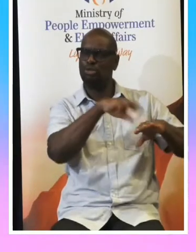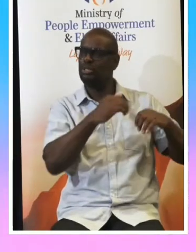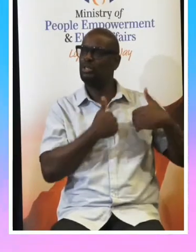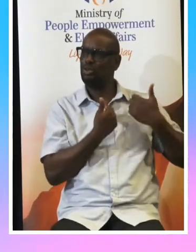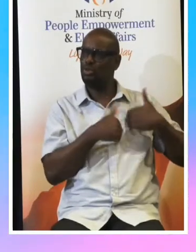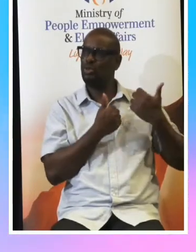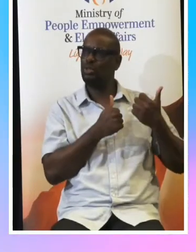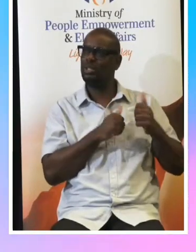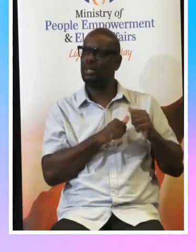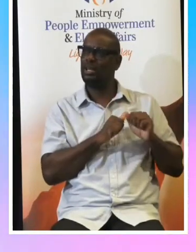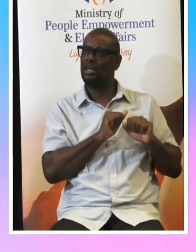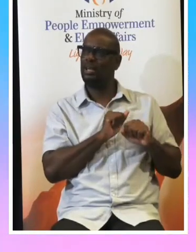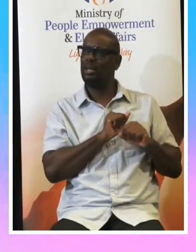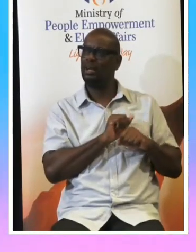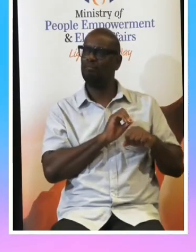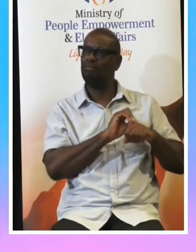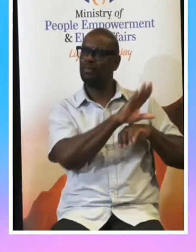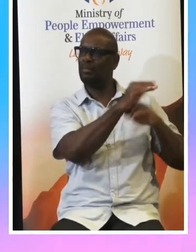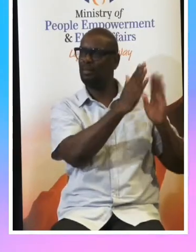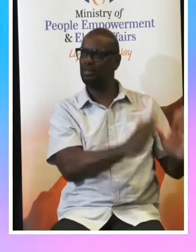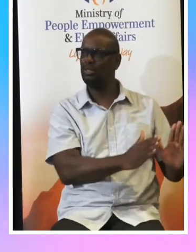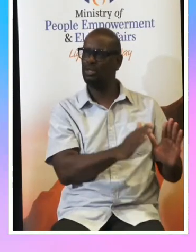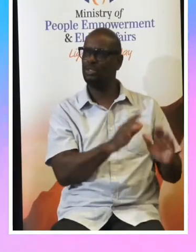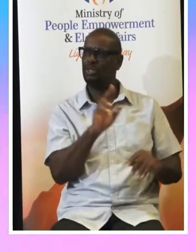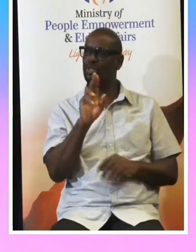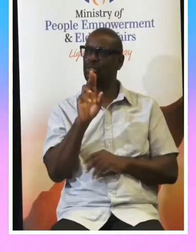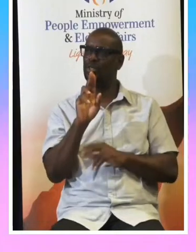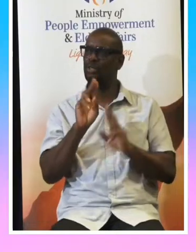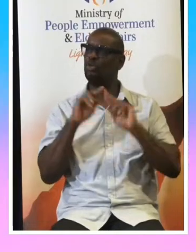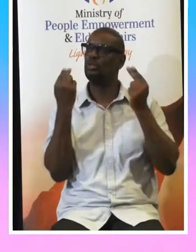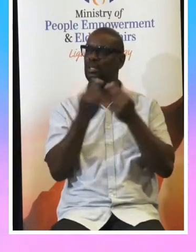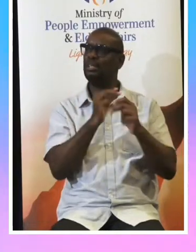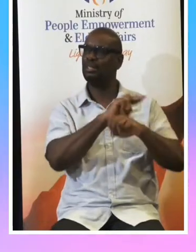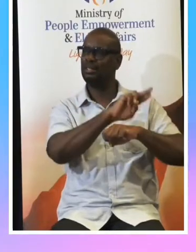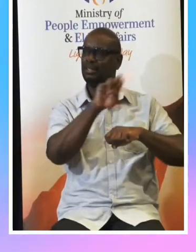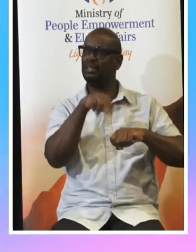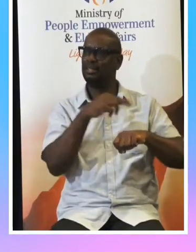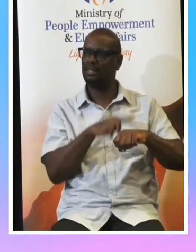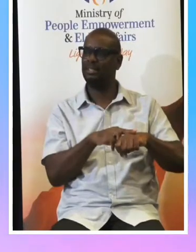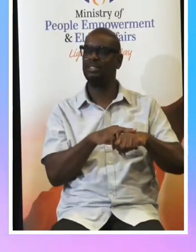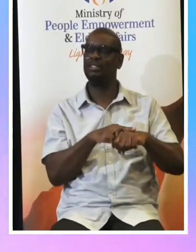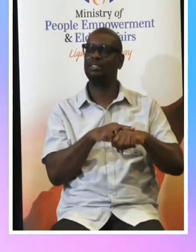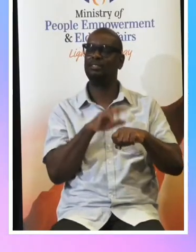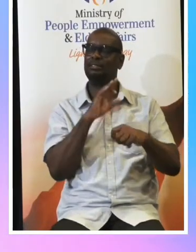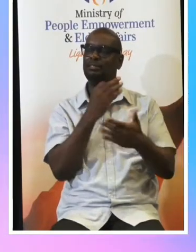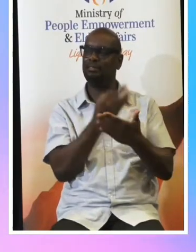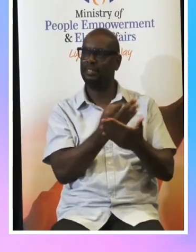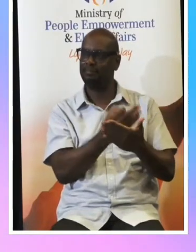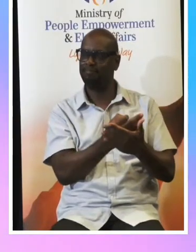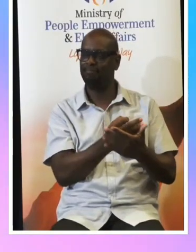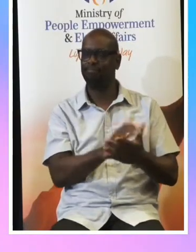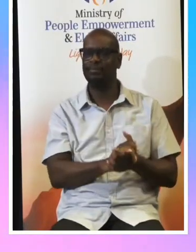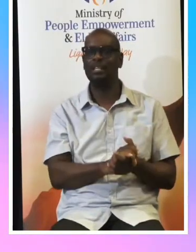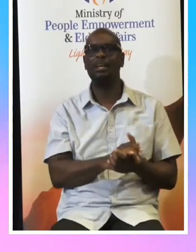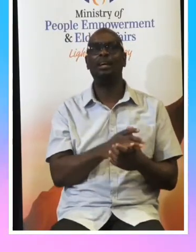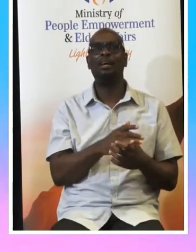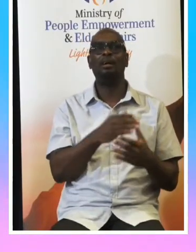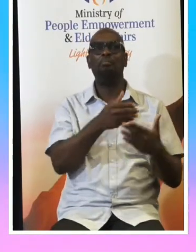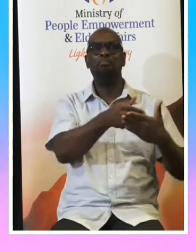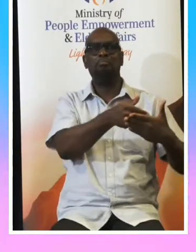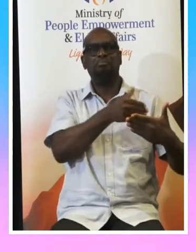advisor to the United Nations Population Fund. Before that,